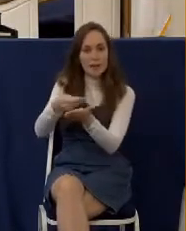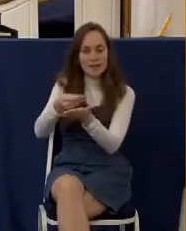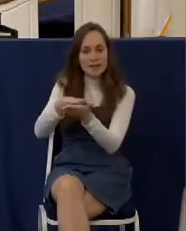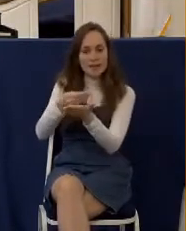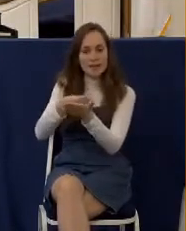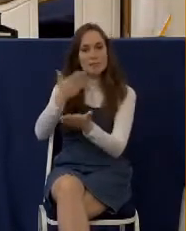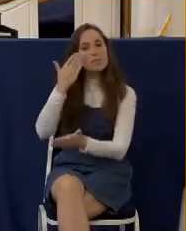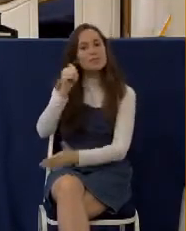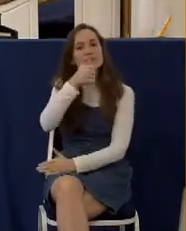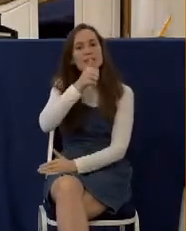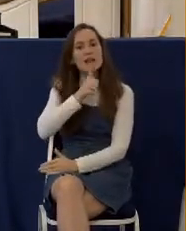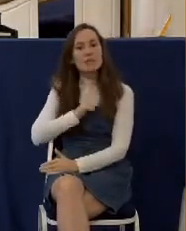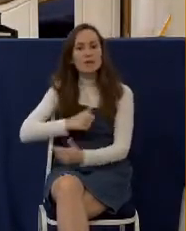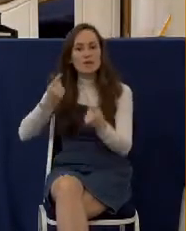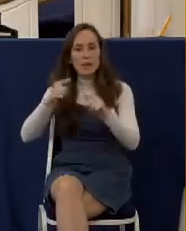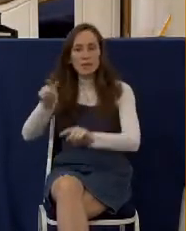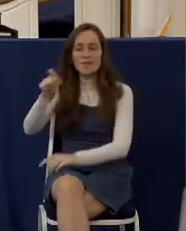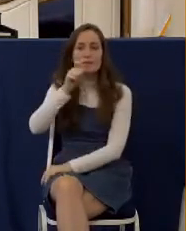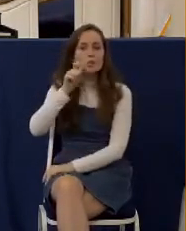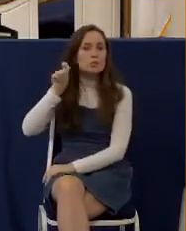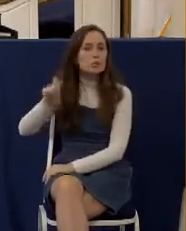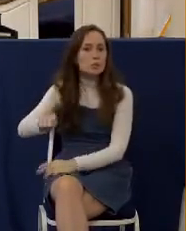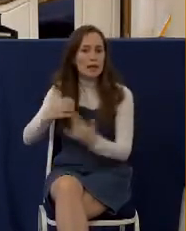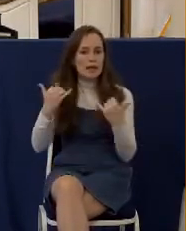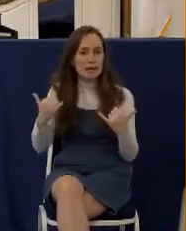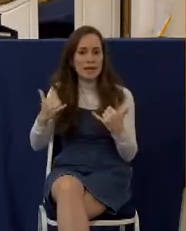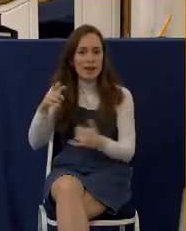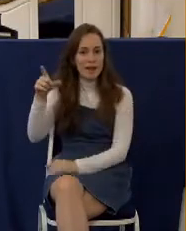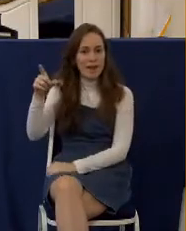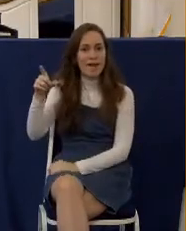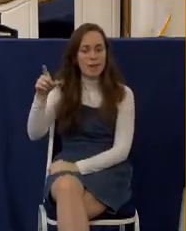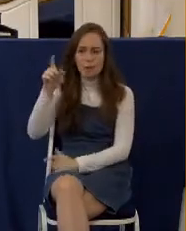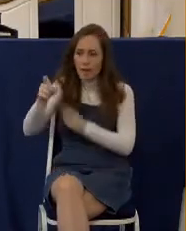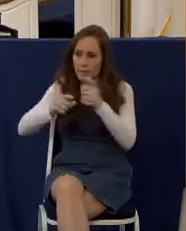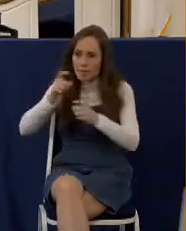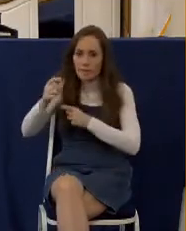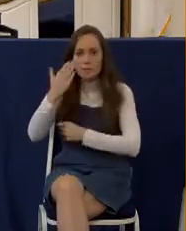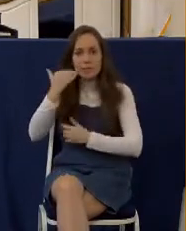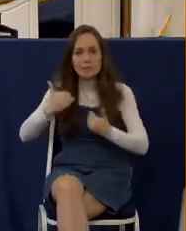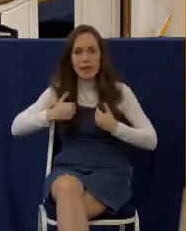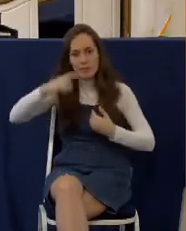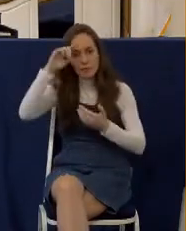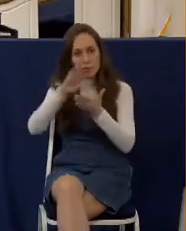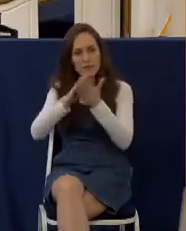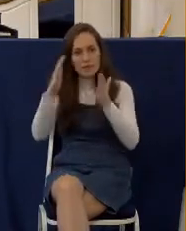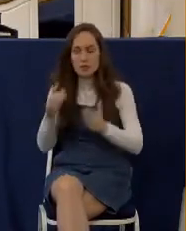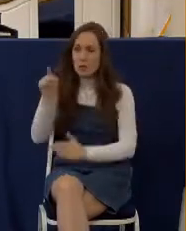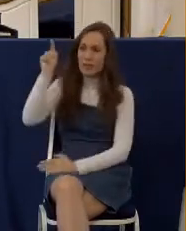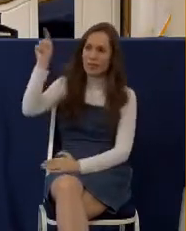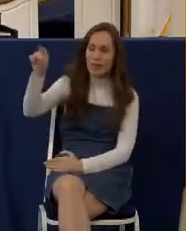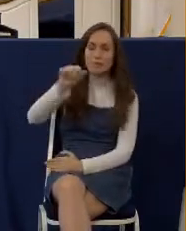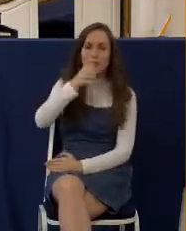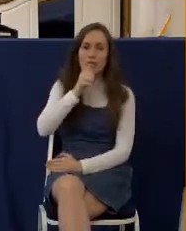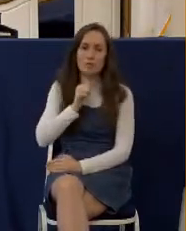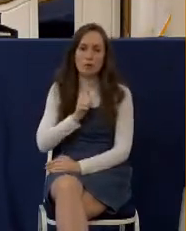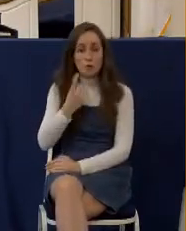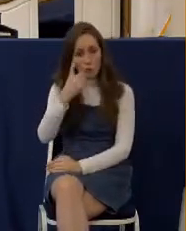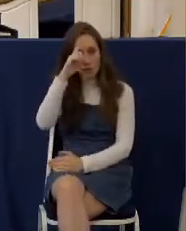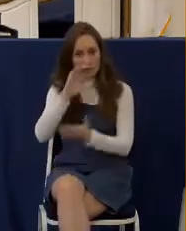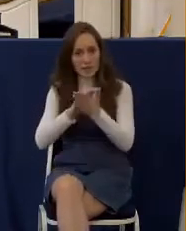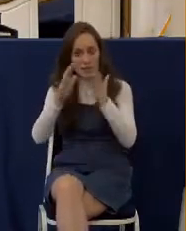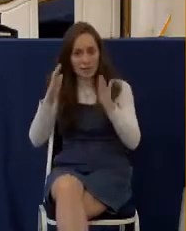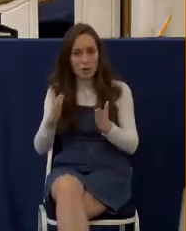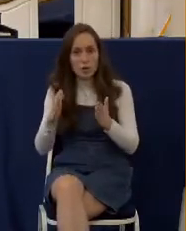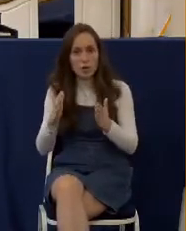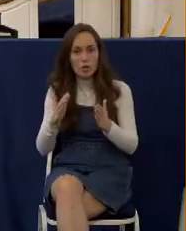that's going on over in the Ukraine right now because there are believers over there that are suffering. And a believer that attends this church